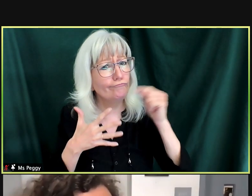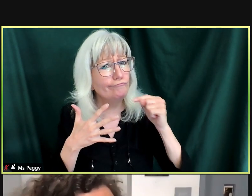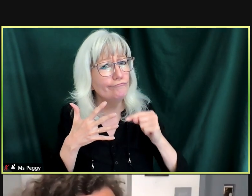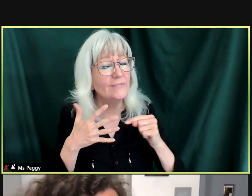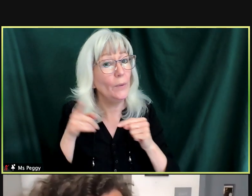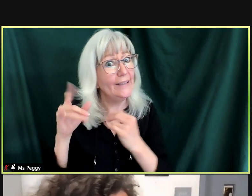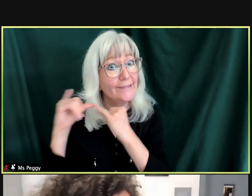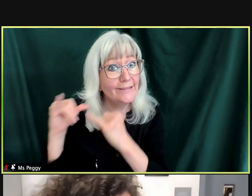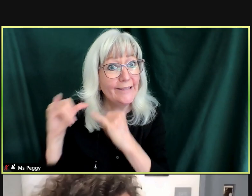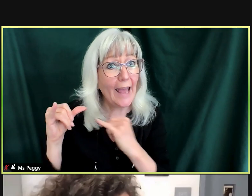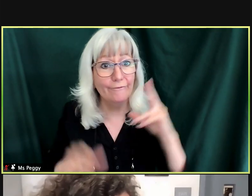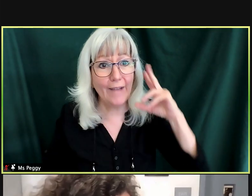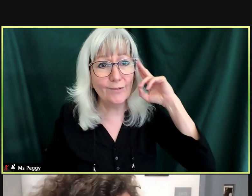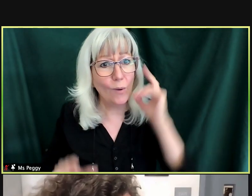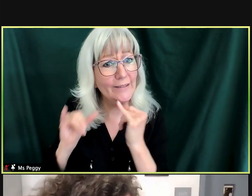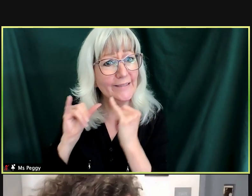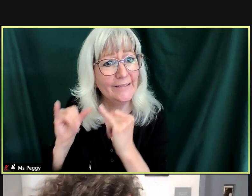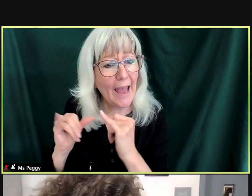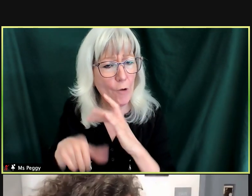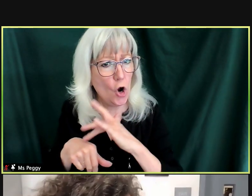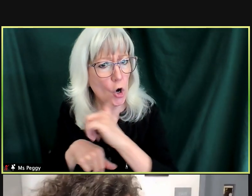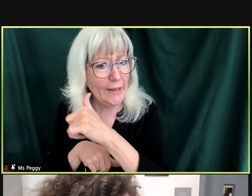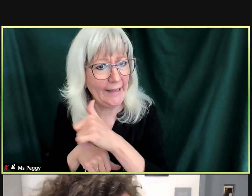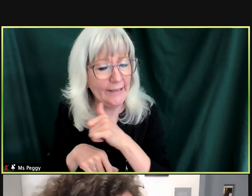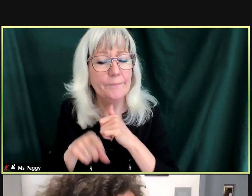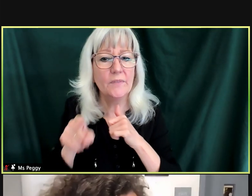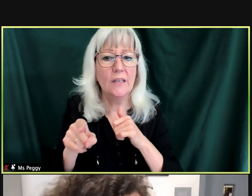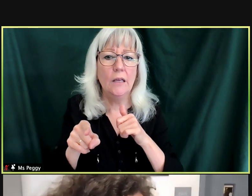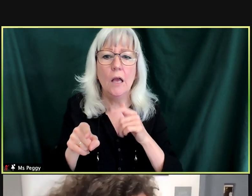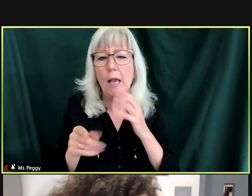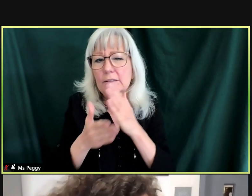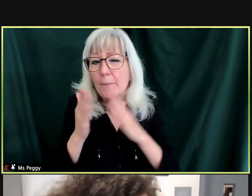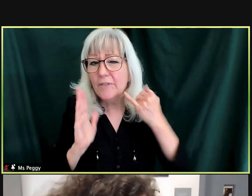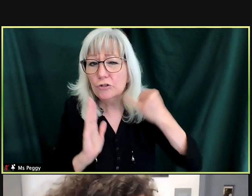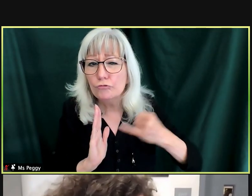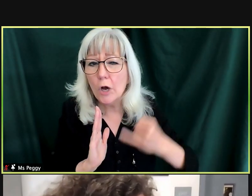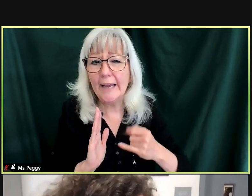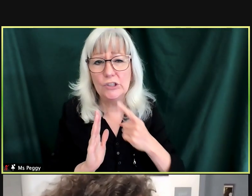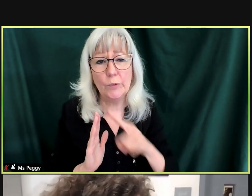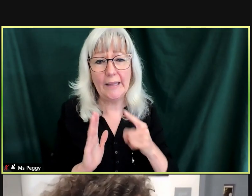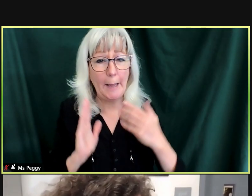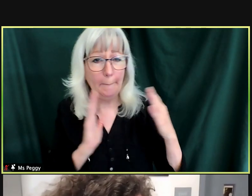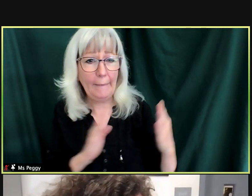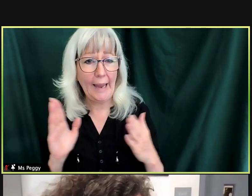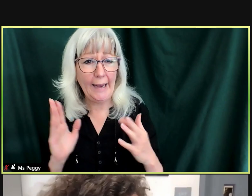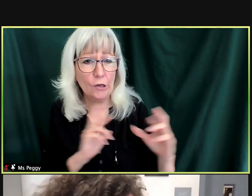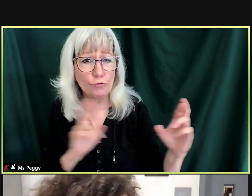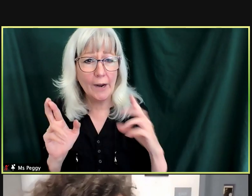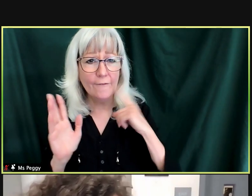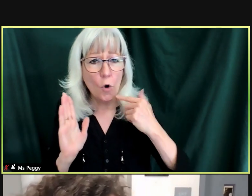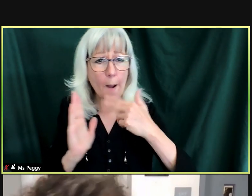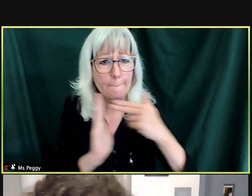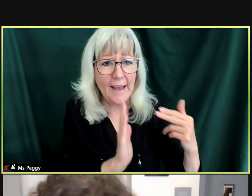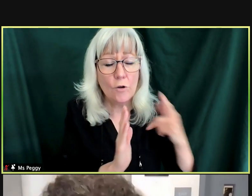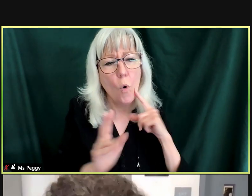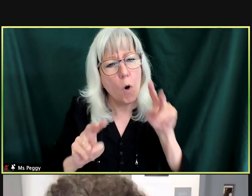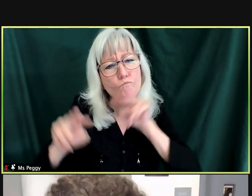And a lot of his drawings are actually planning paintings or looking at